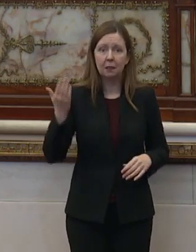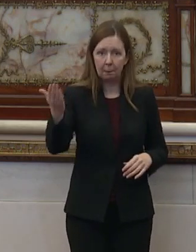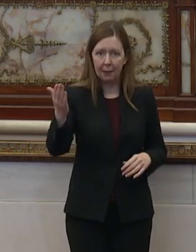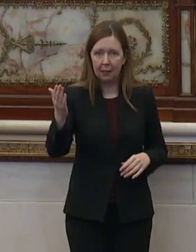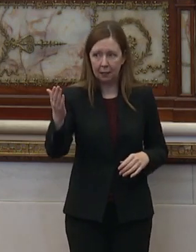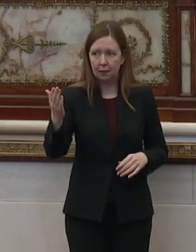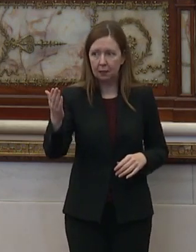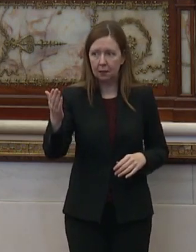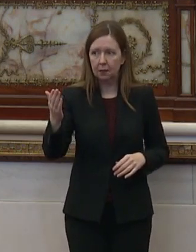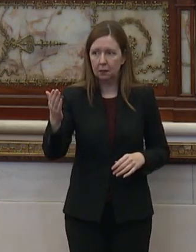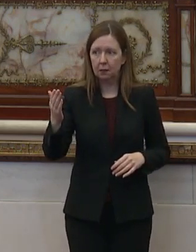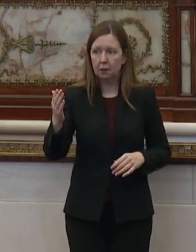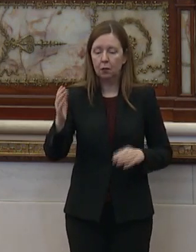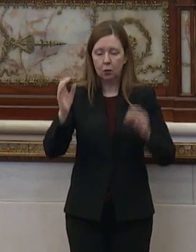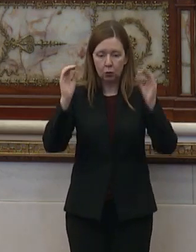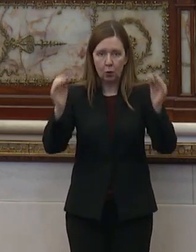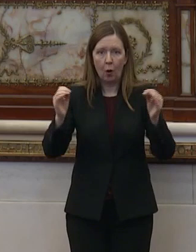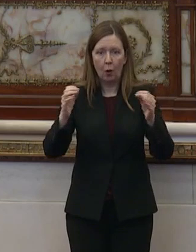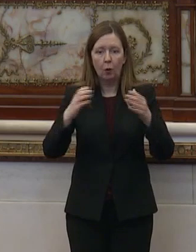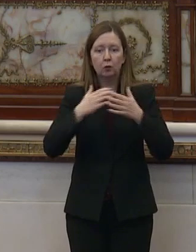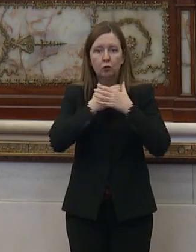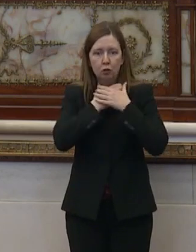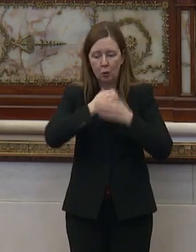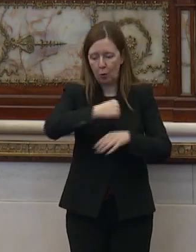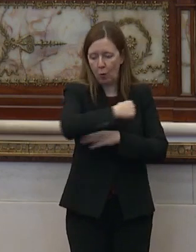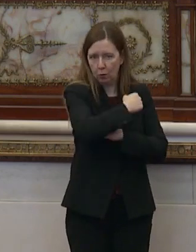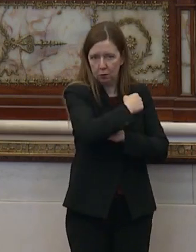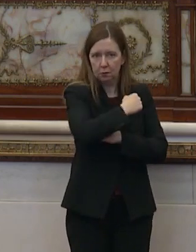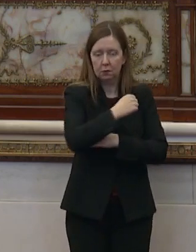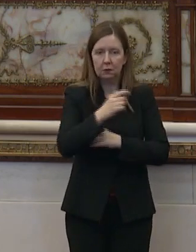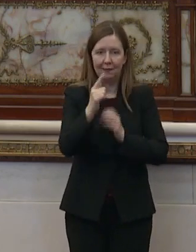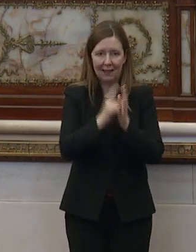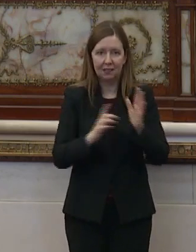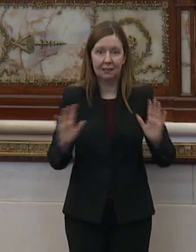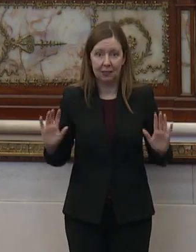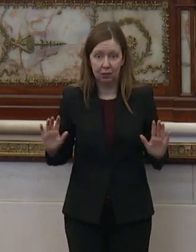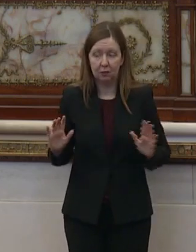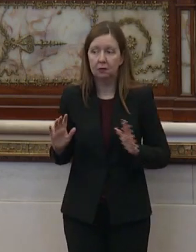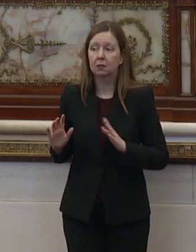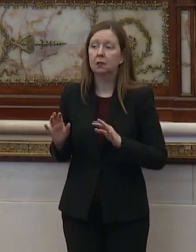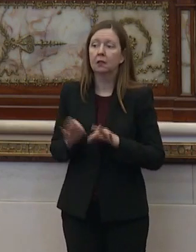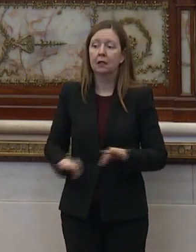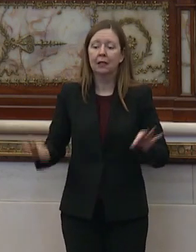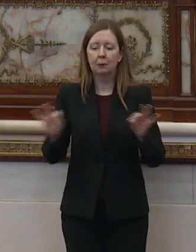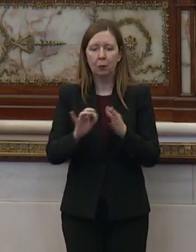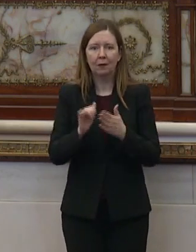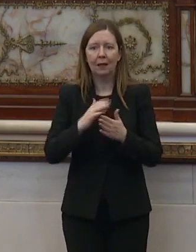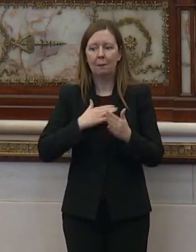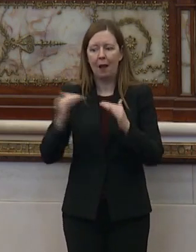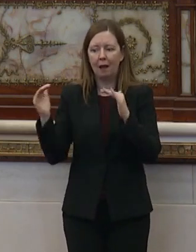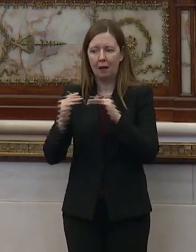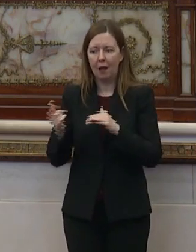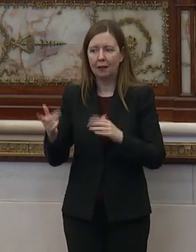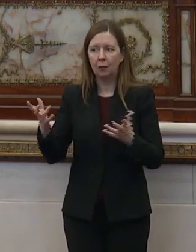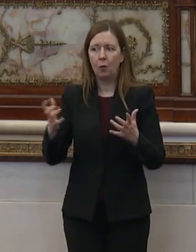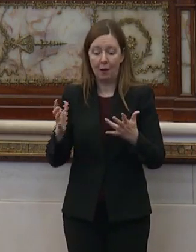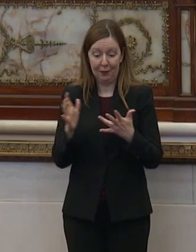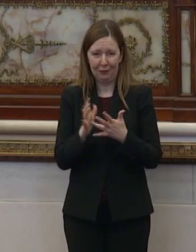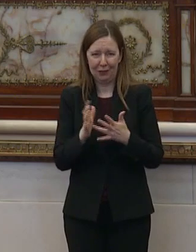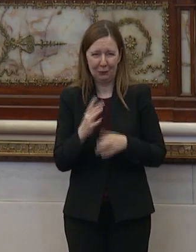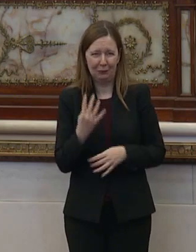no chokehold legislation. It's important that my colleague, one of the freshmen